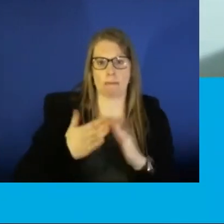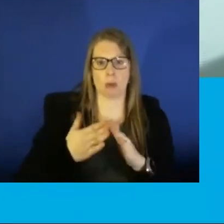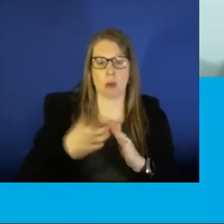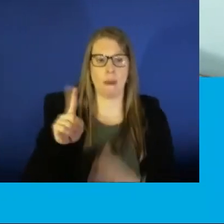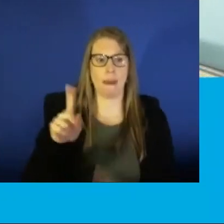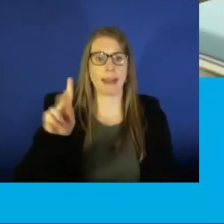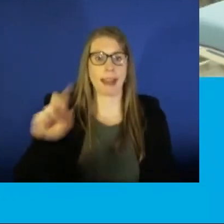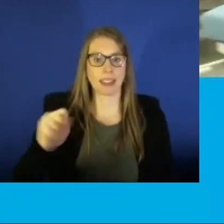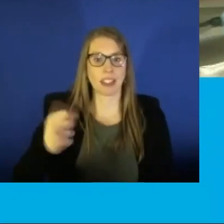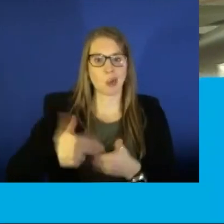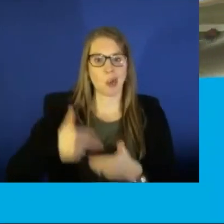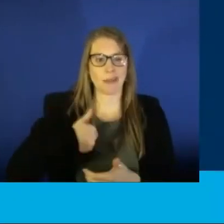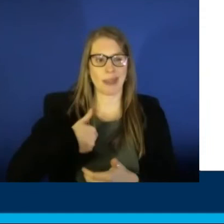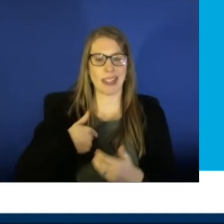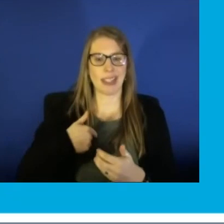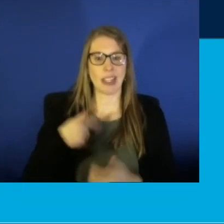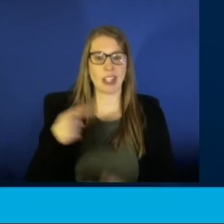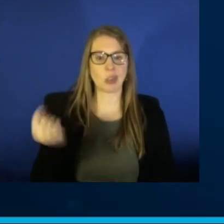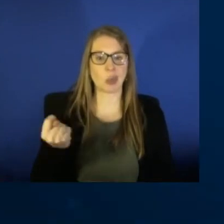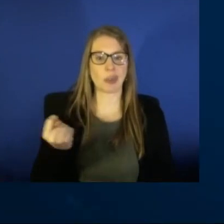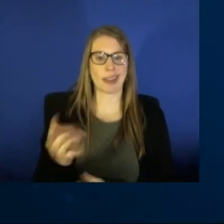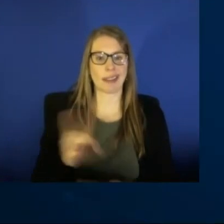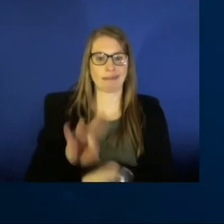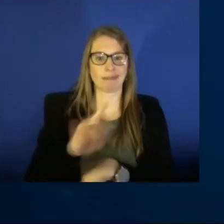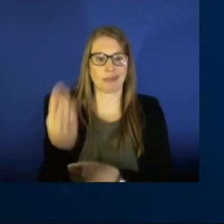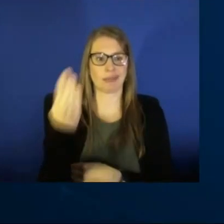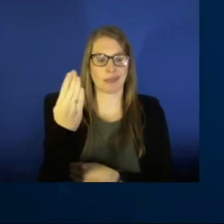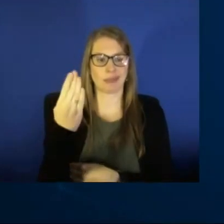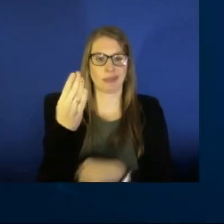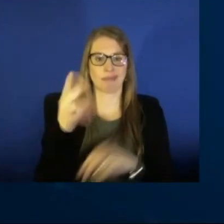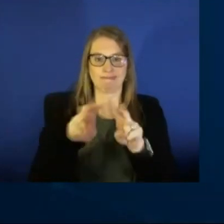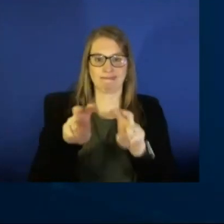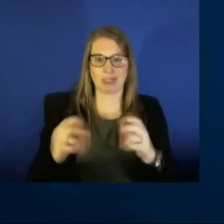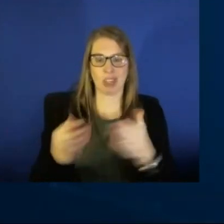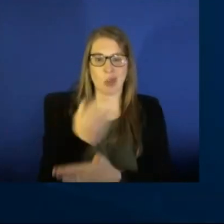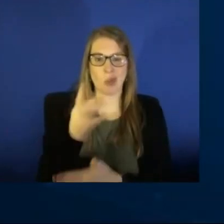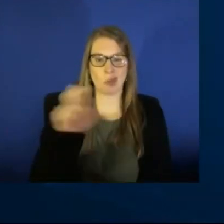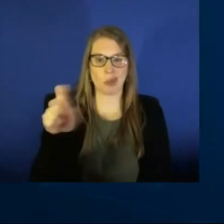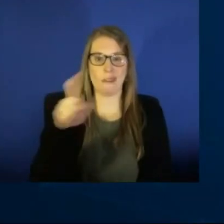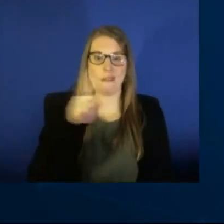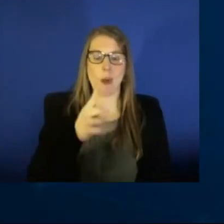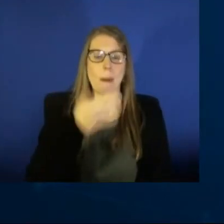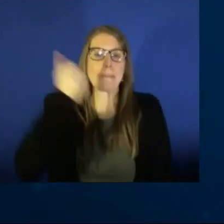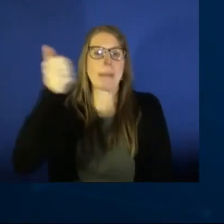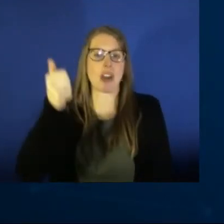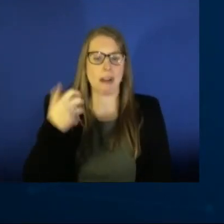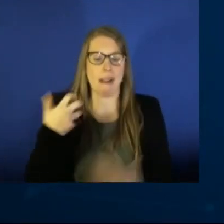this Tuesday at 8 a.m. as we look at this new prescription for better health.